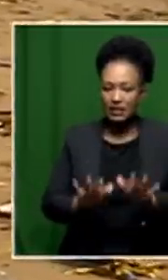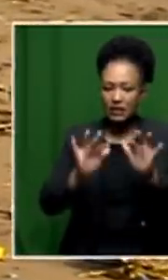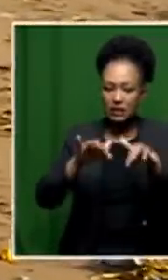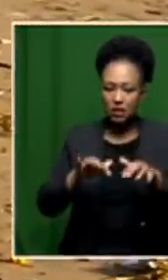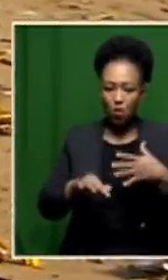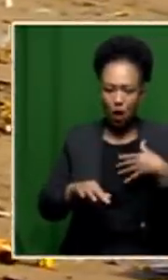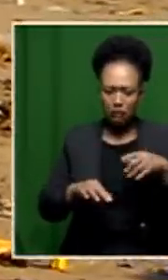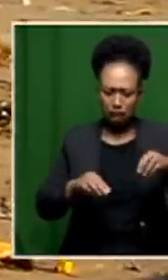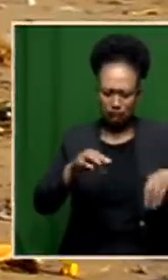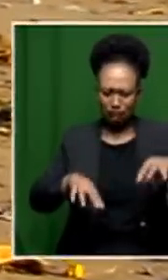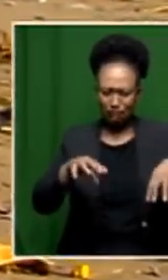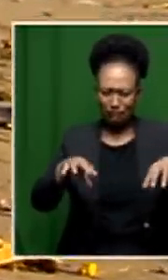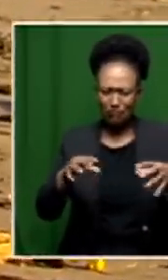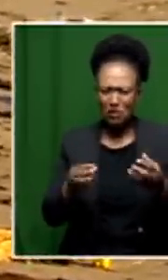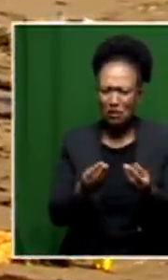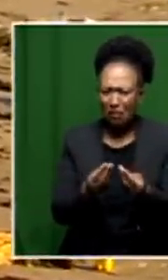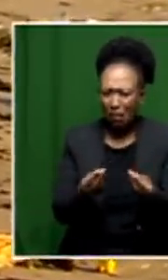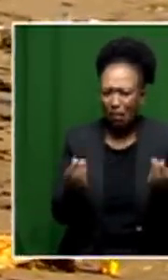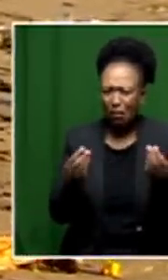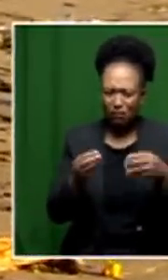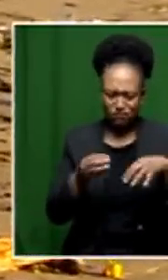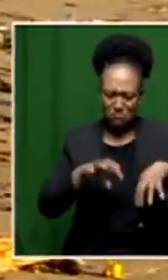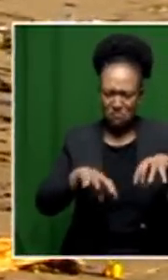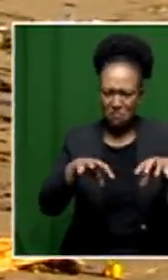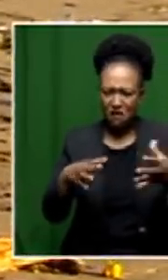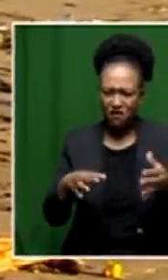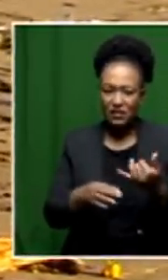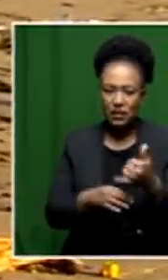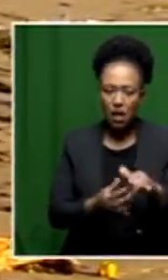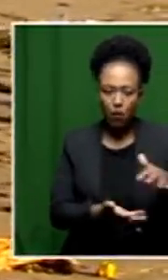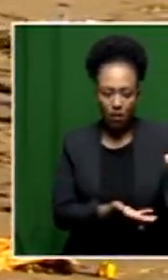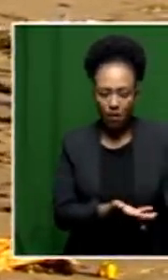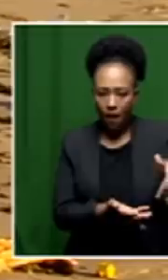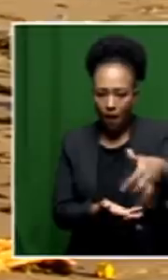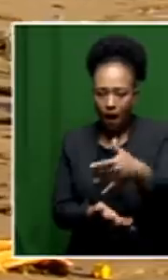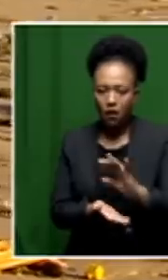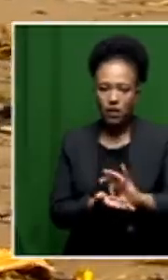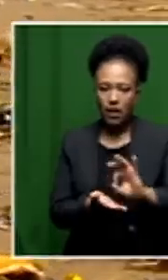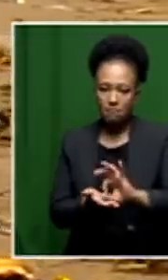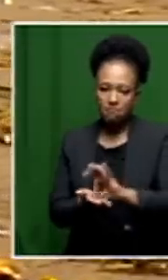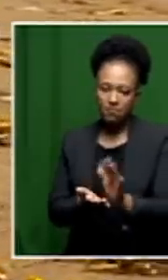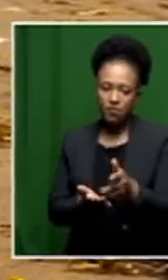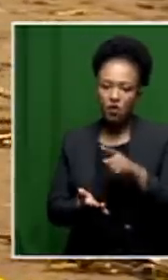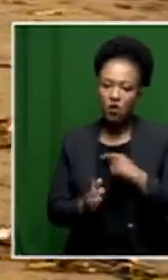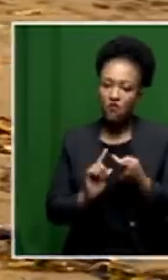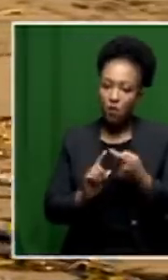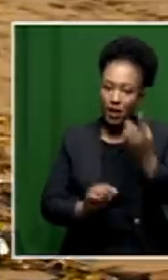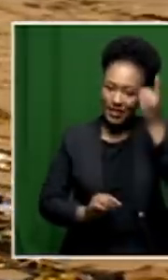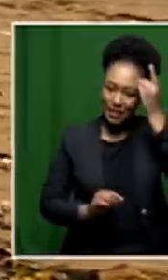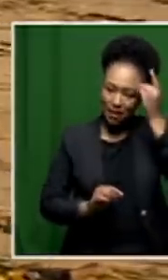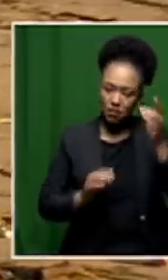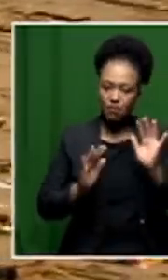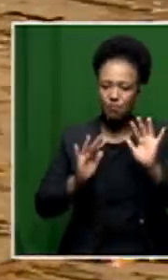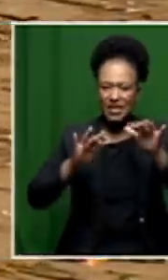just unbelievable. The amount of debris that is still to be, collected here at the Durban Beach